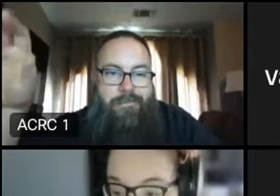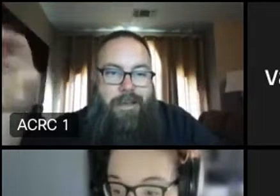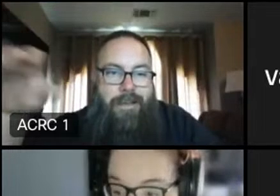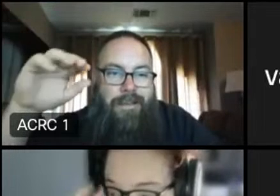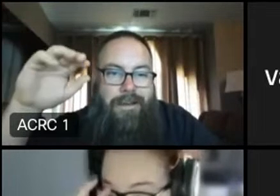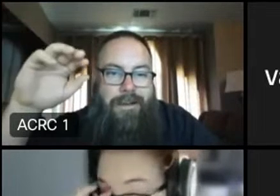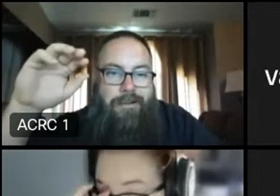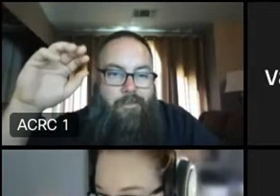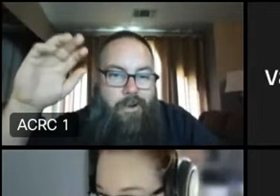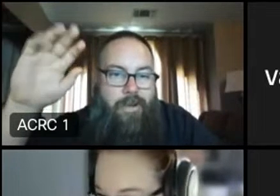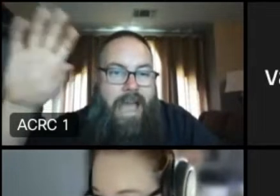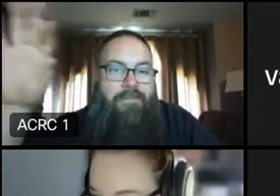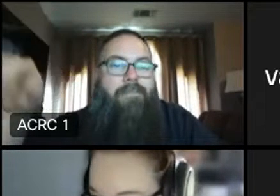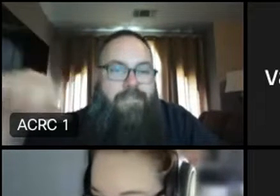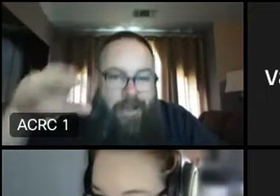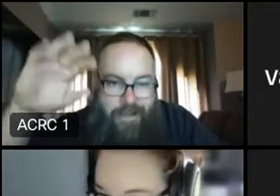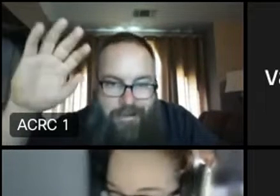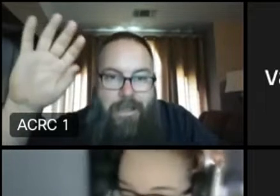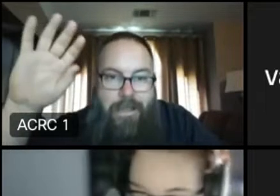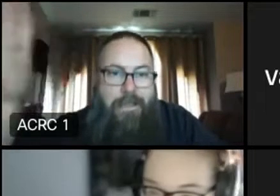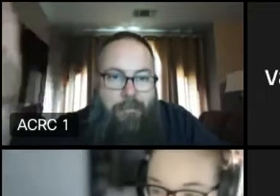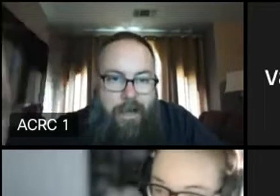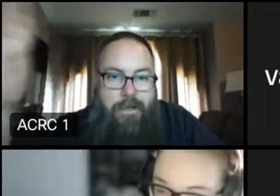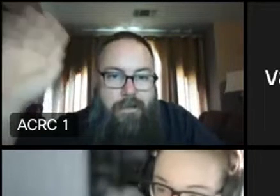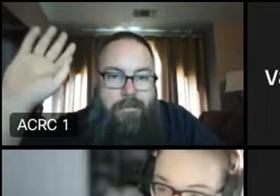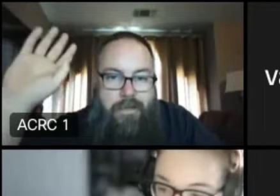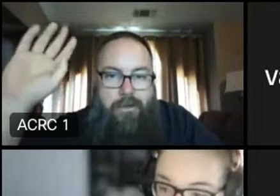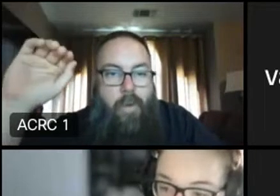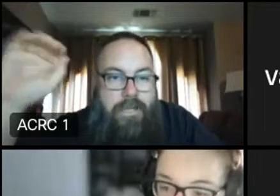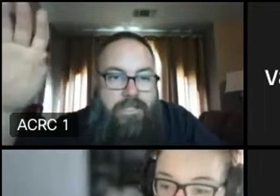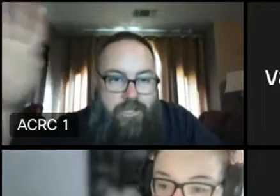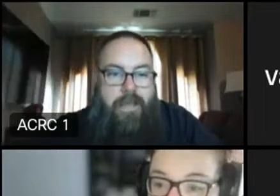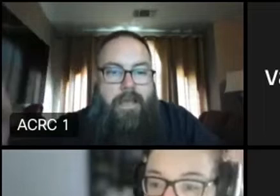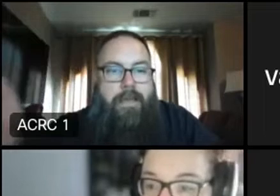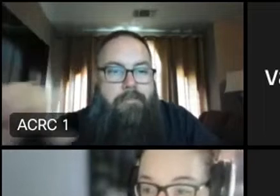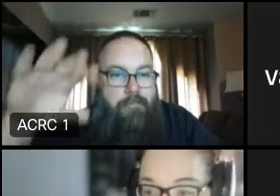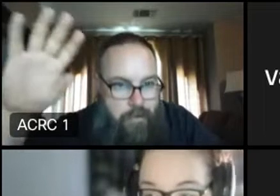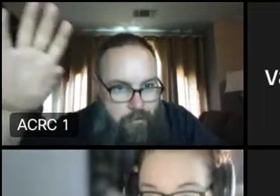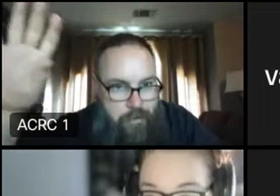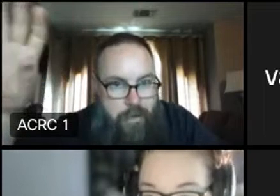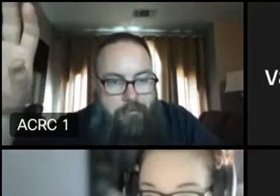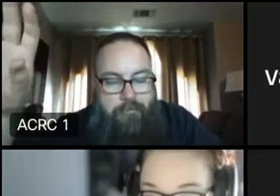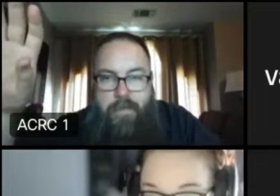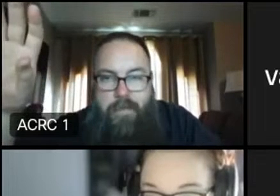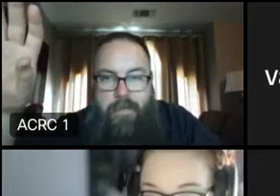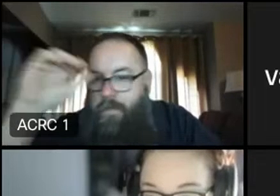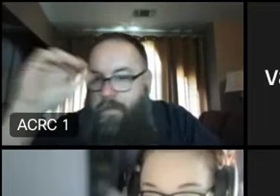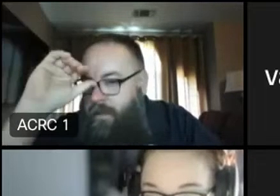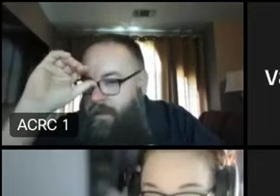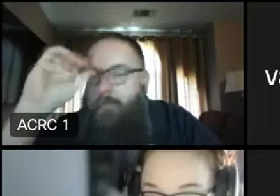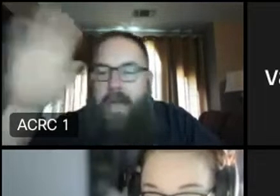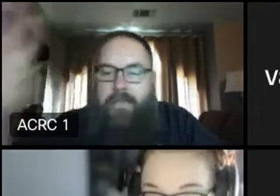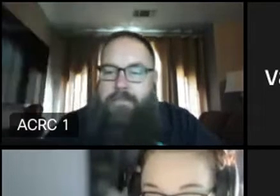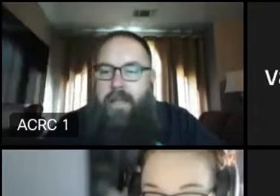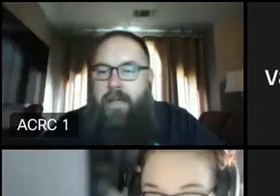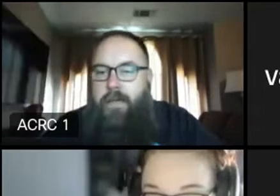dark, but we have not been talking a lot about the 1 to 2 day and